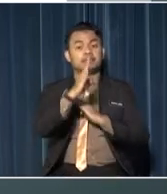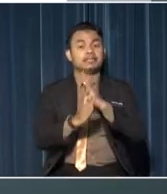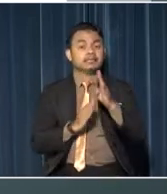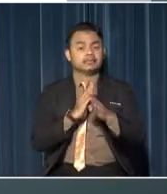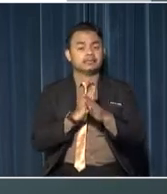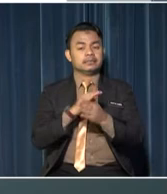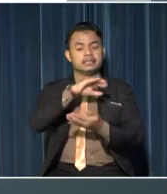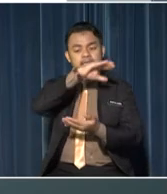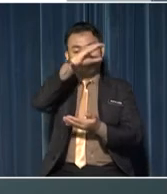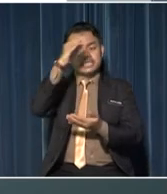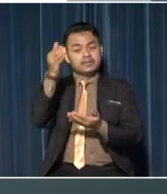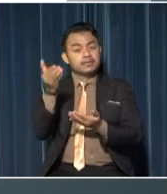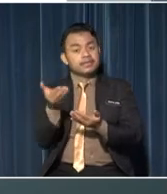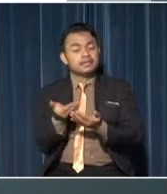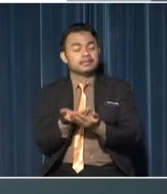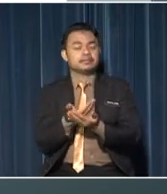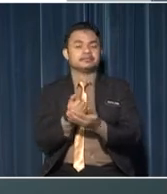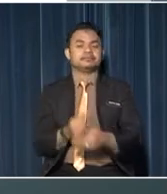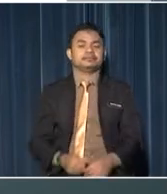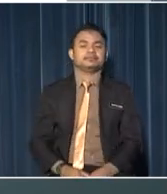is a sphere.